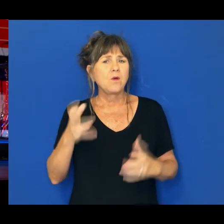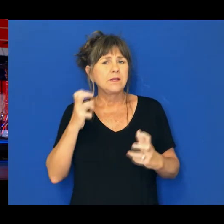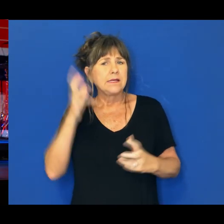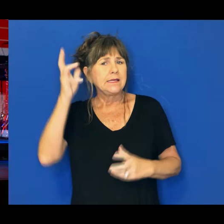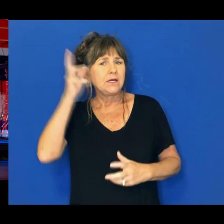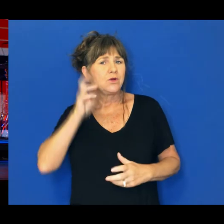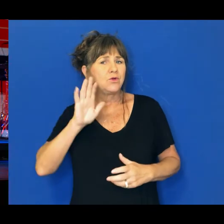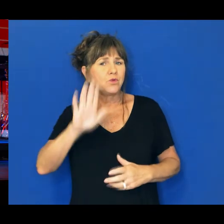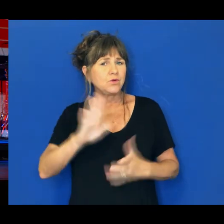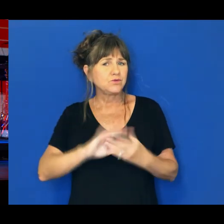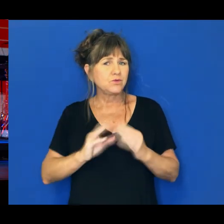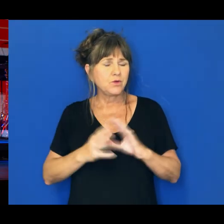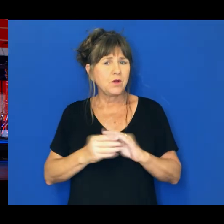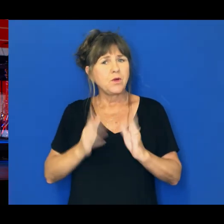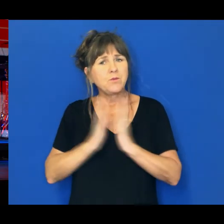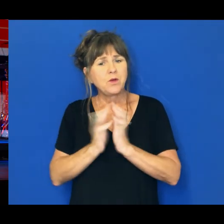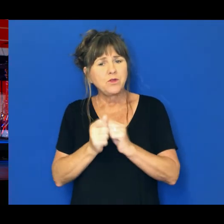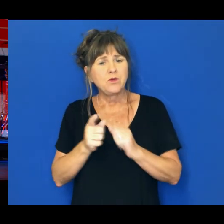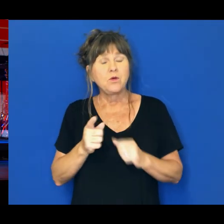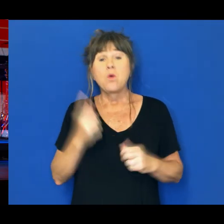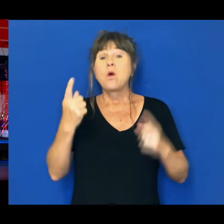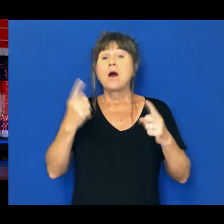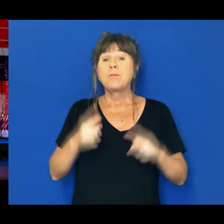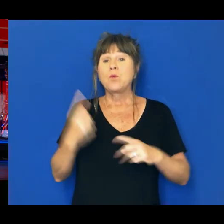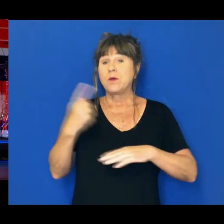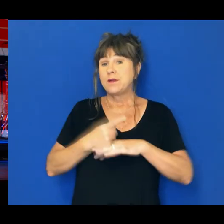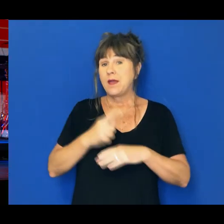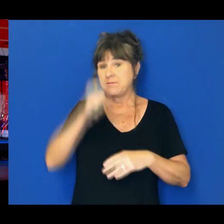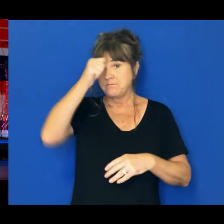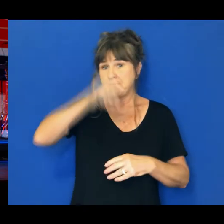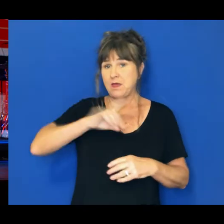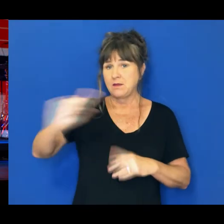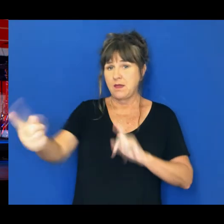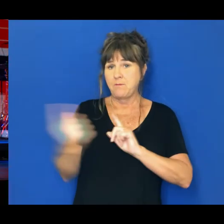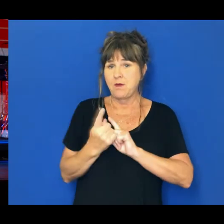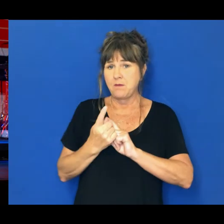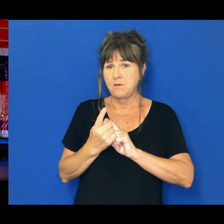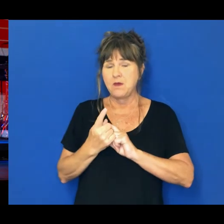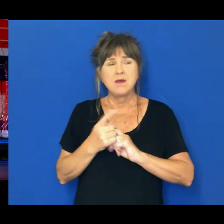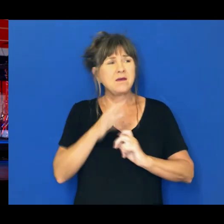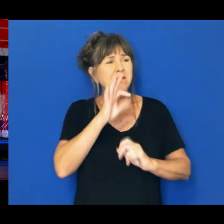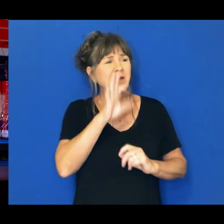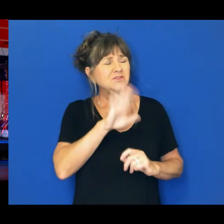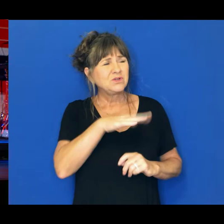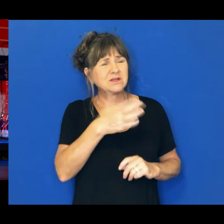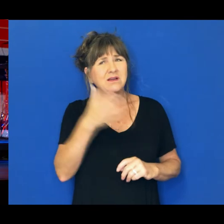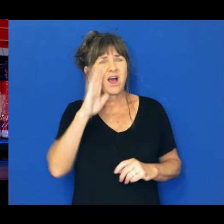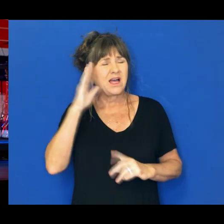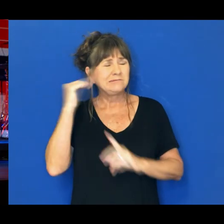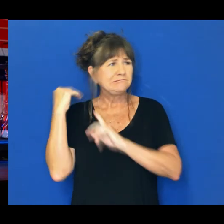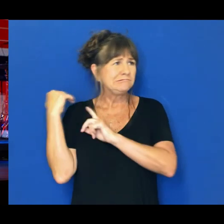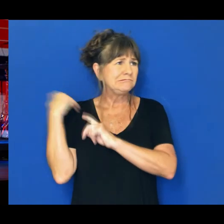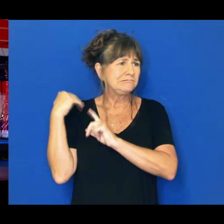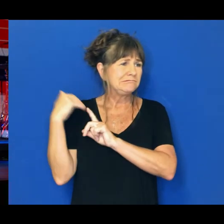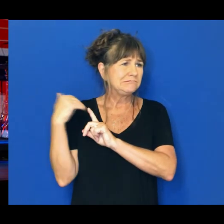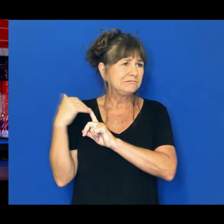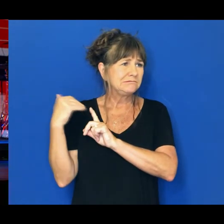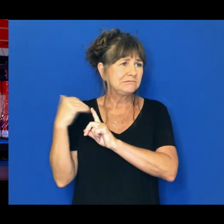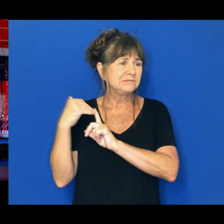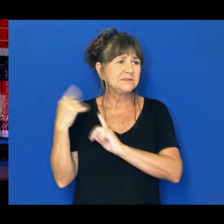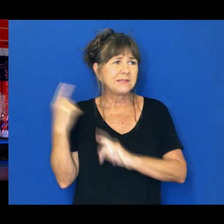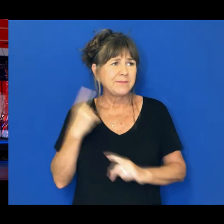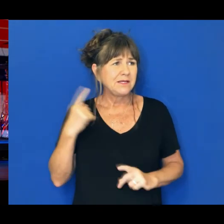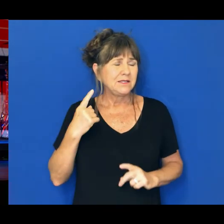pray. And on one occasion, a guy came up to me and he said, "Pastor," and we had never met before, but he said, "God keeps pressing something on my heart. God keeps